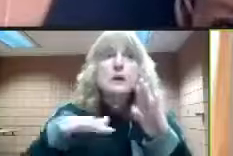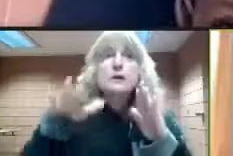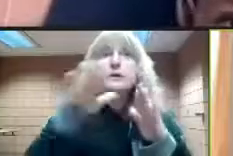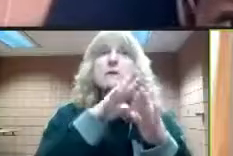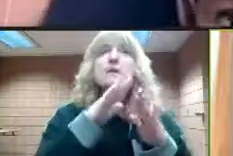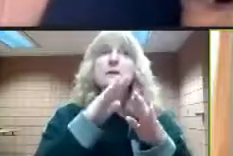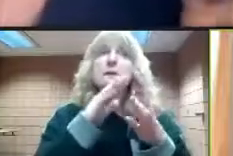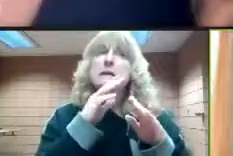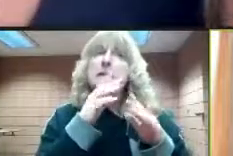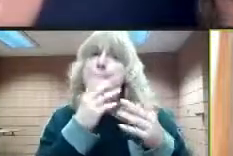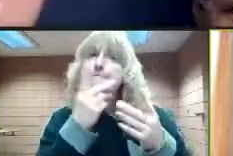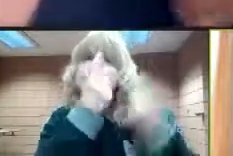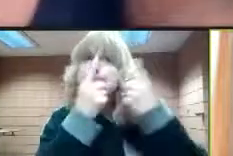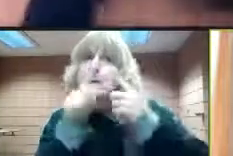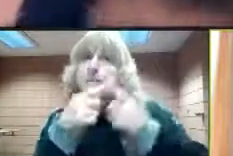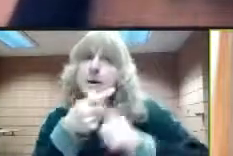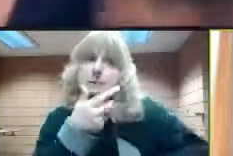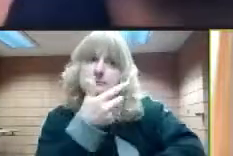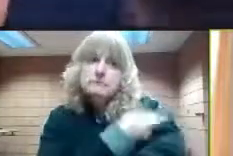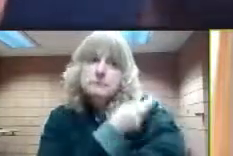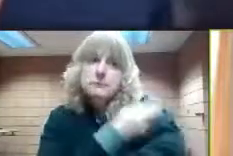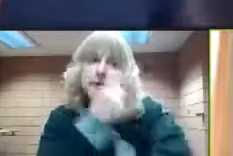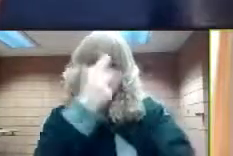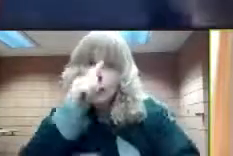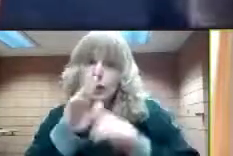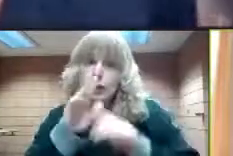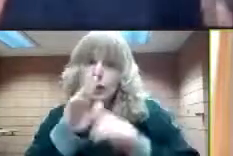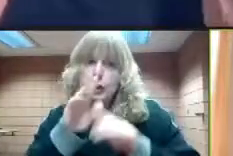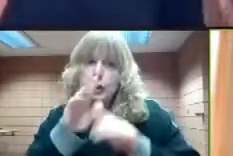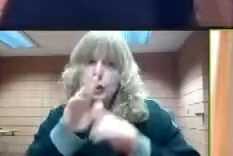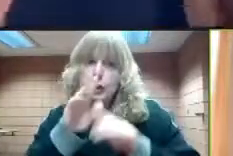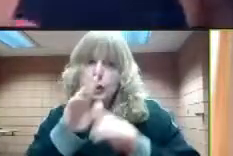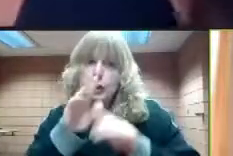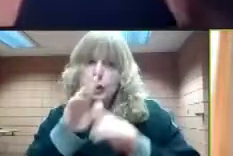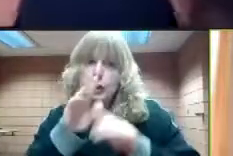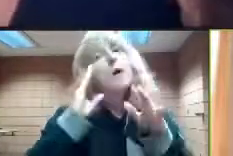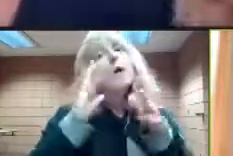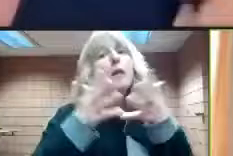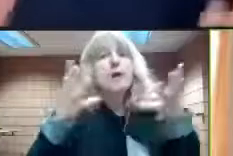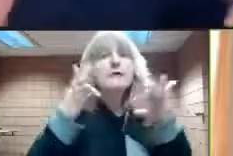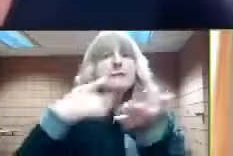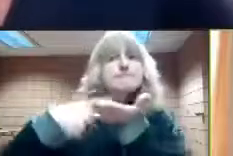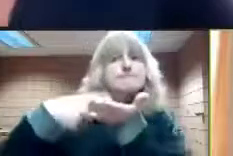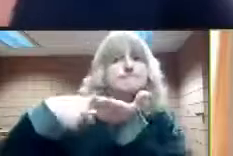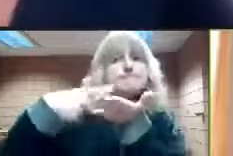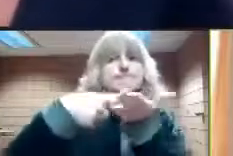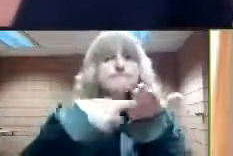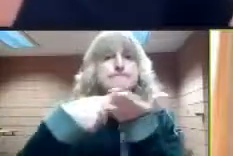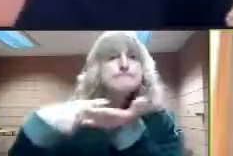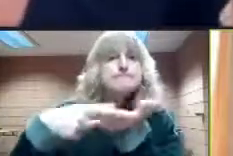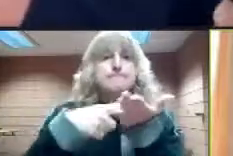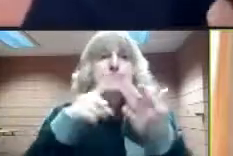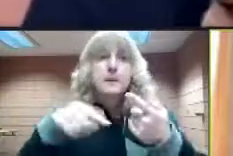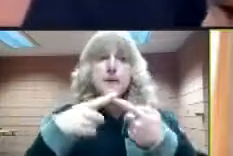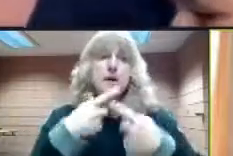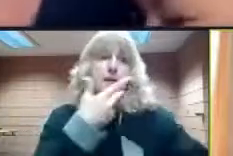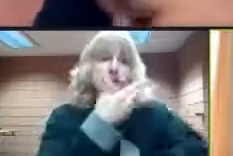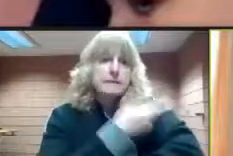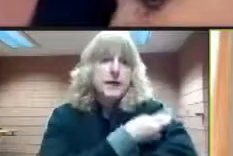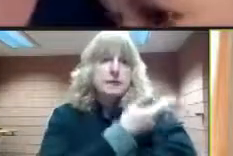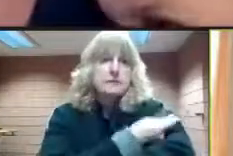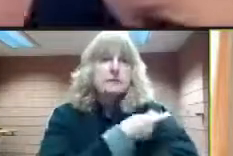our children. I know that there have been a lot of conversations about how adults feel about vaccinations, but with